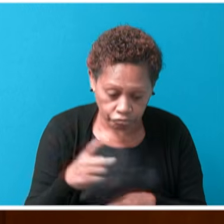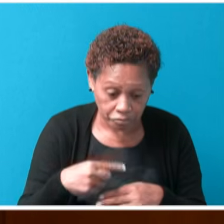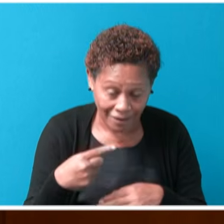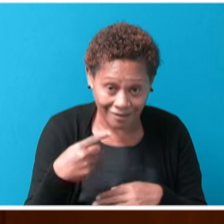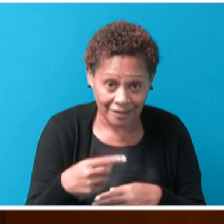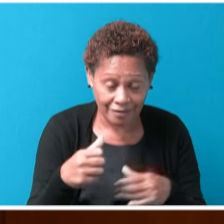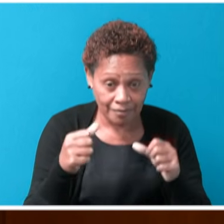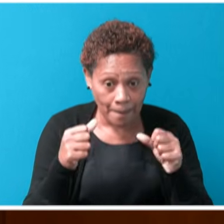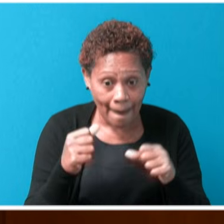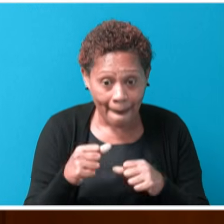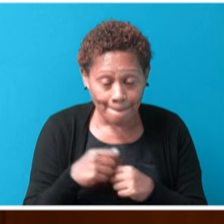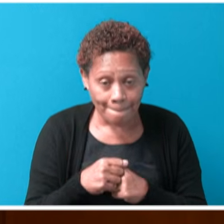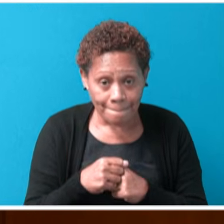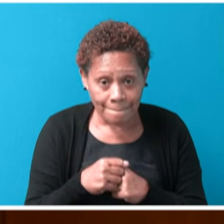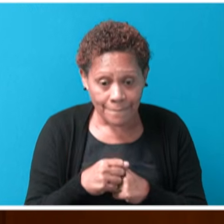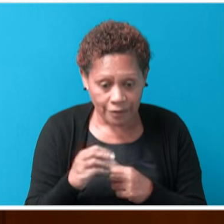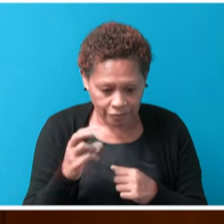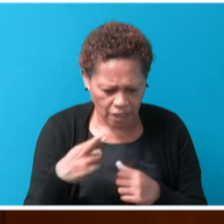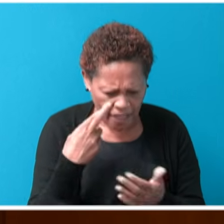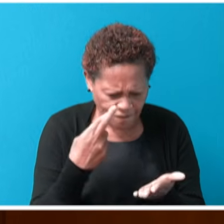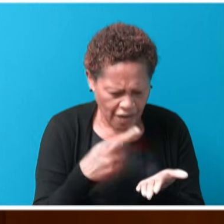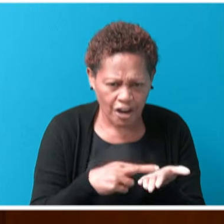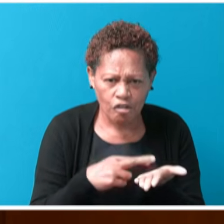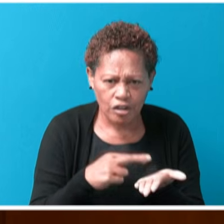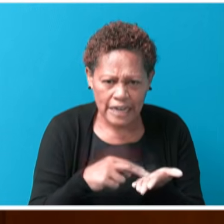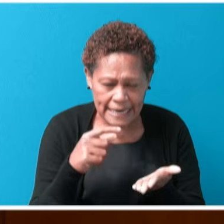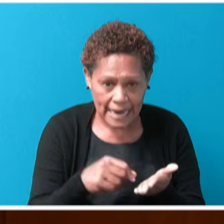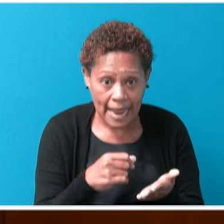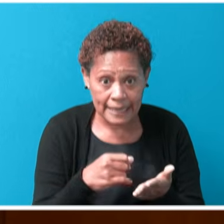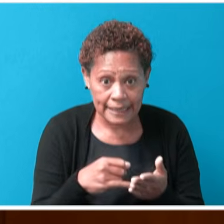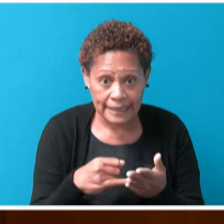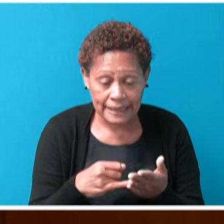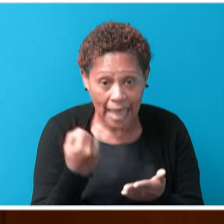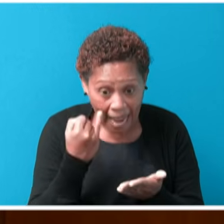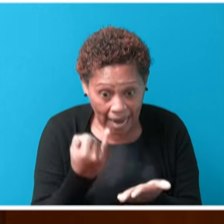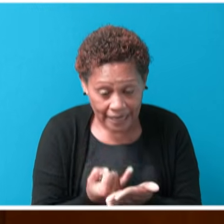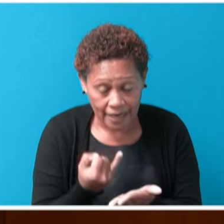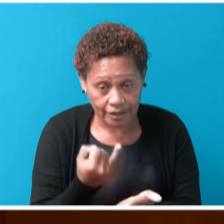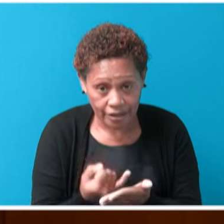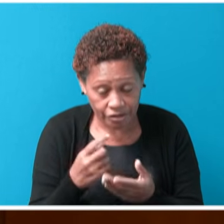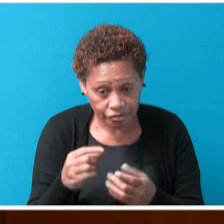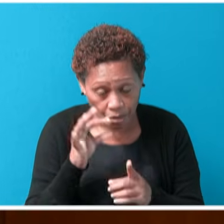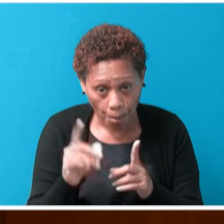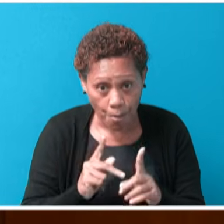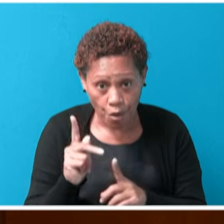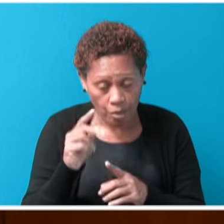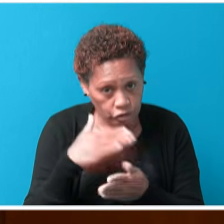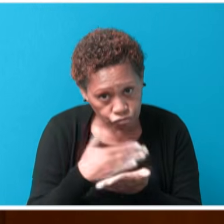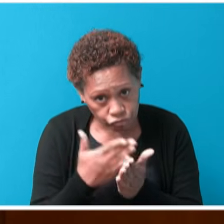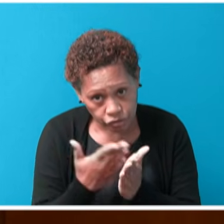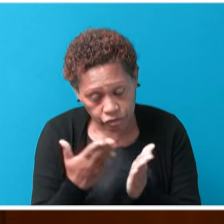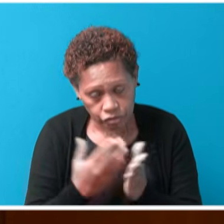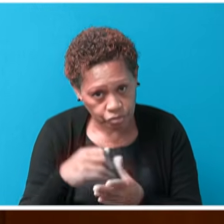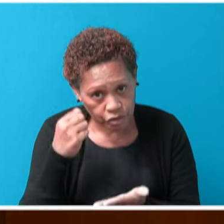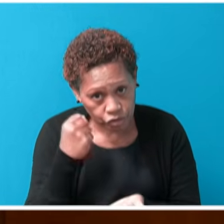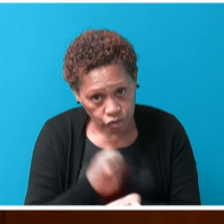governance systems that recognize identity, protect rights, and promote shared prosperity, ensuring